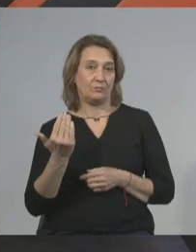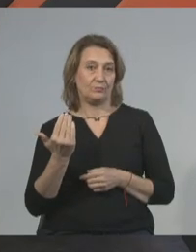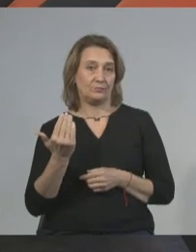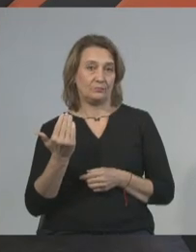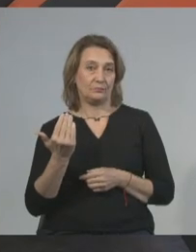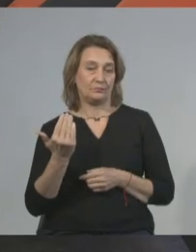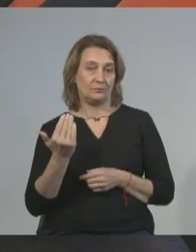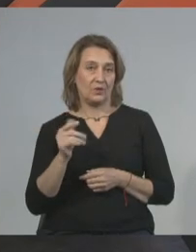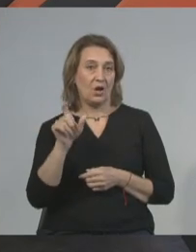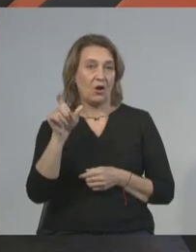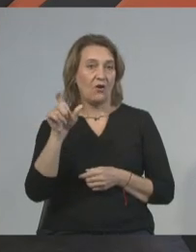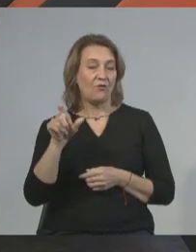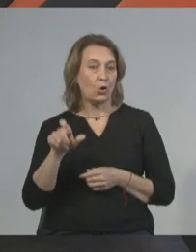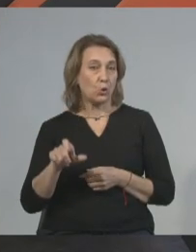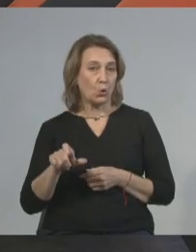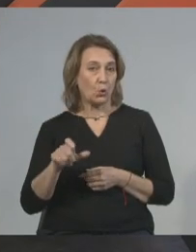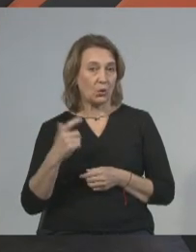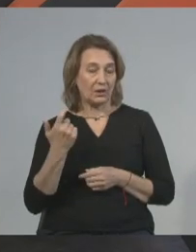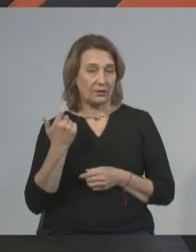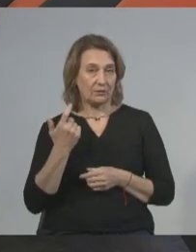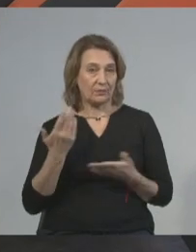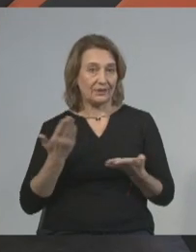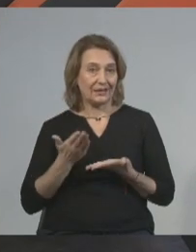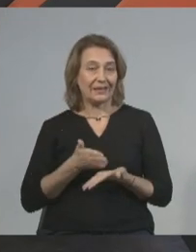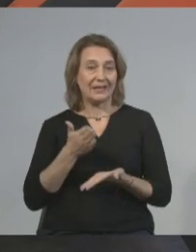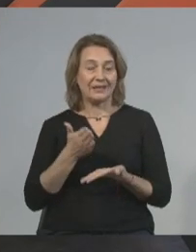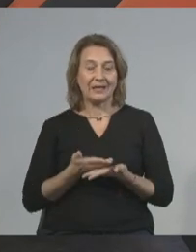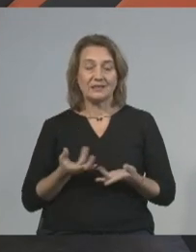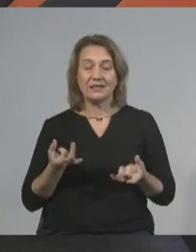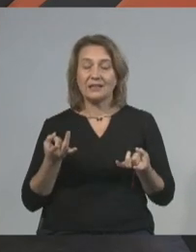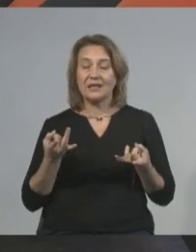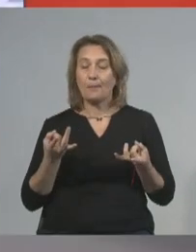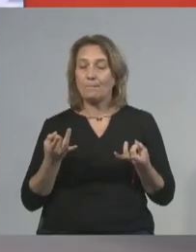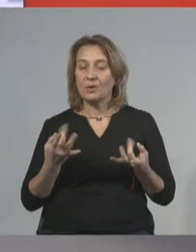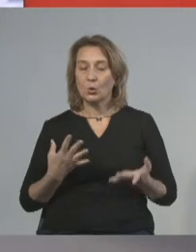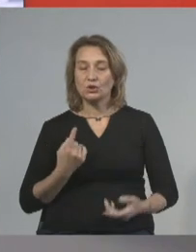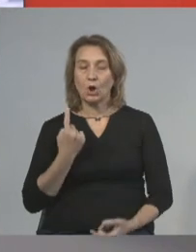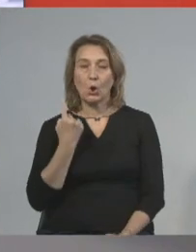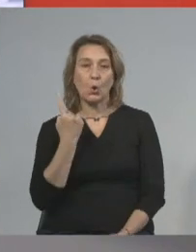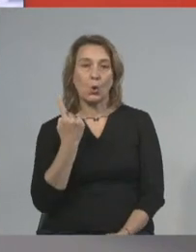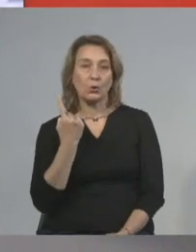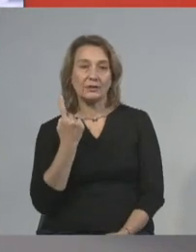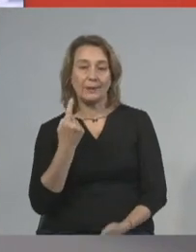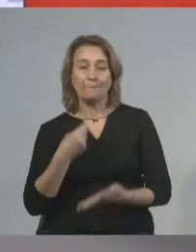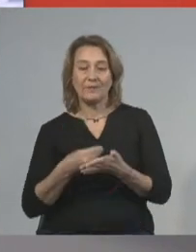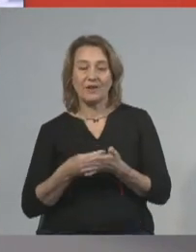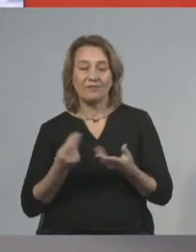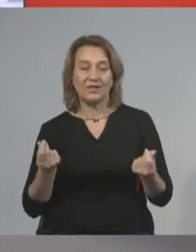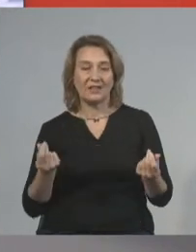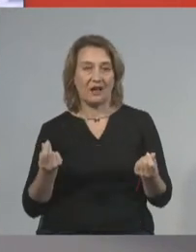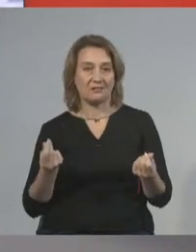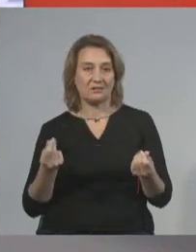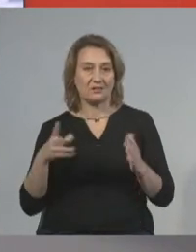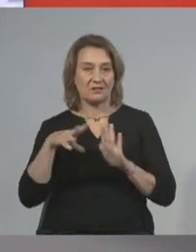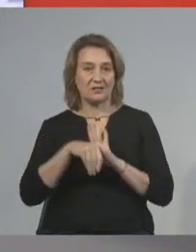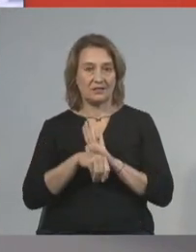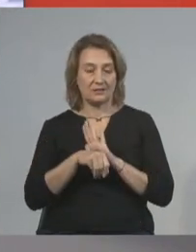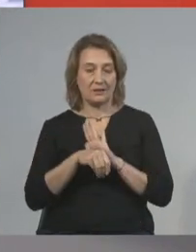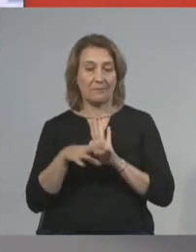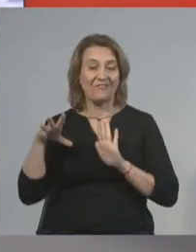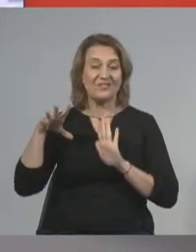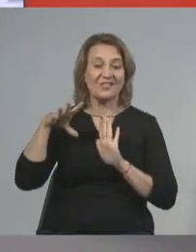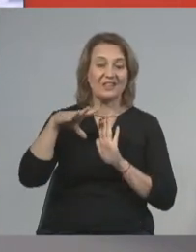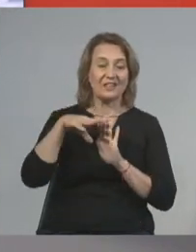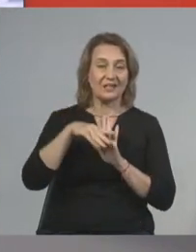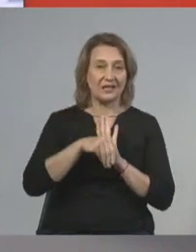is to please their owner george soros who is not only one of the key financial